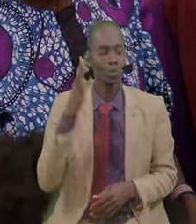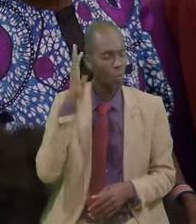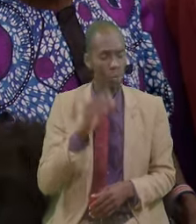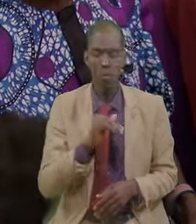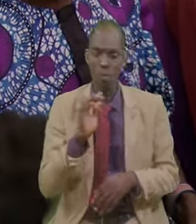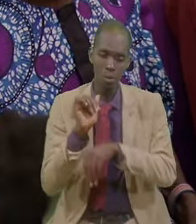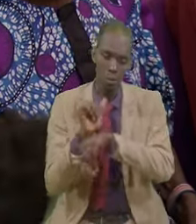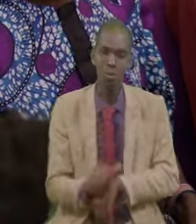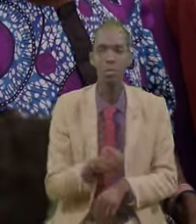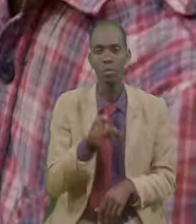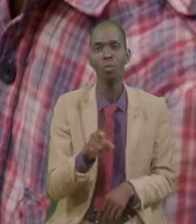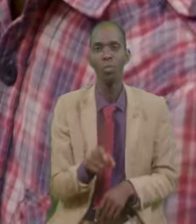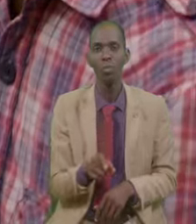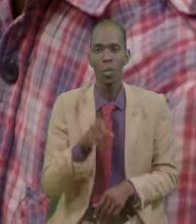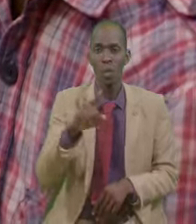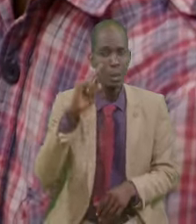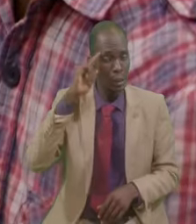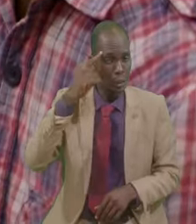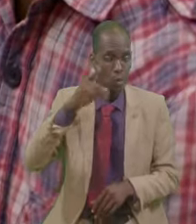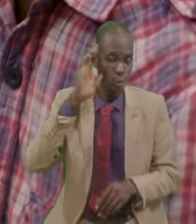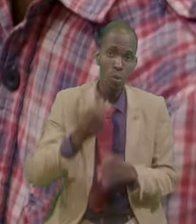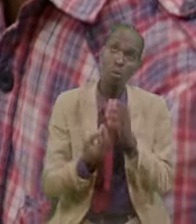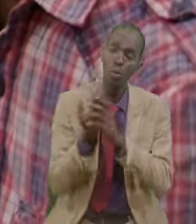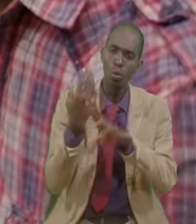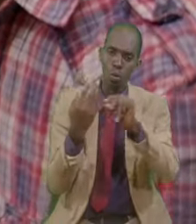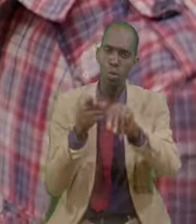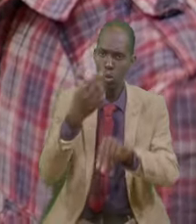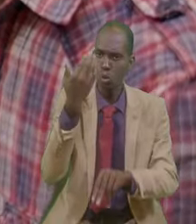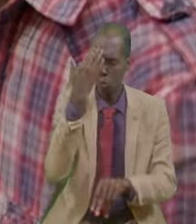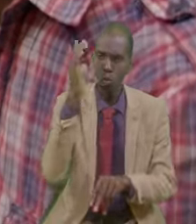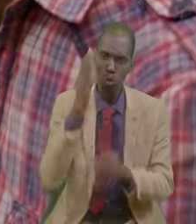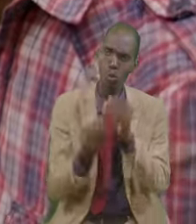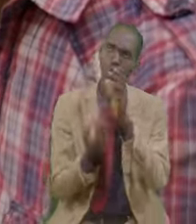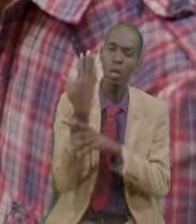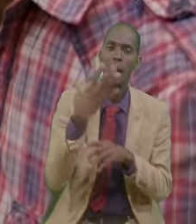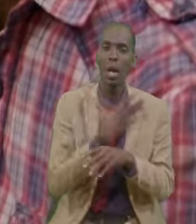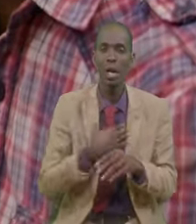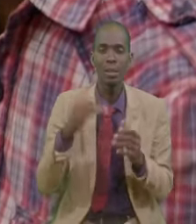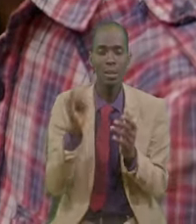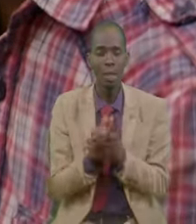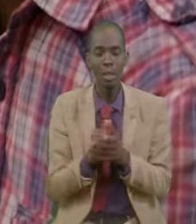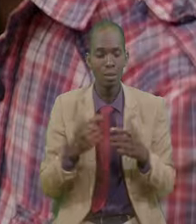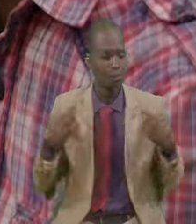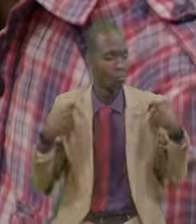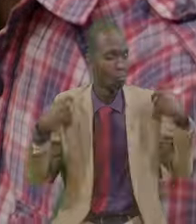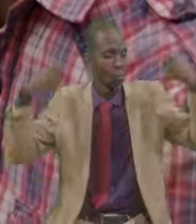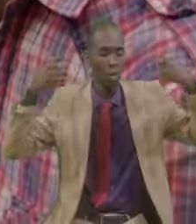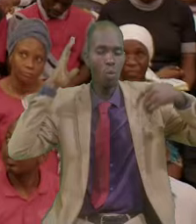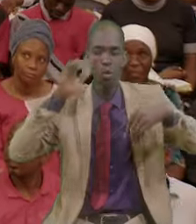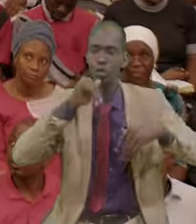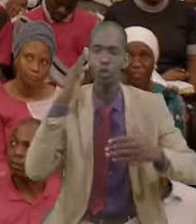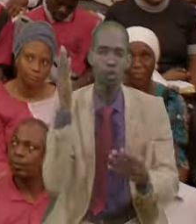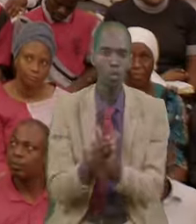Somebody there, I said, you know. Giants will not stop you. I said, giants will not stop